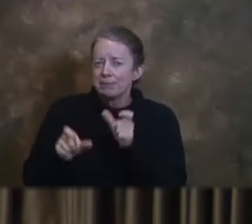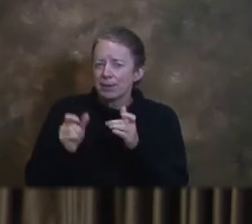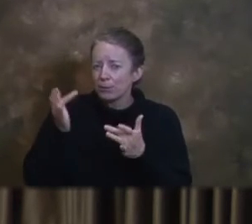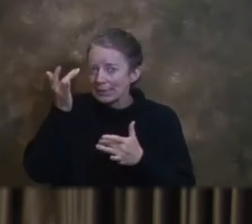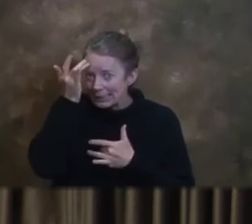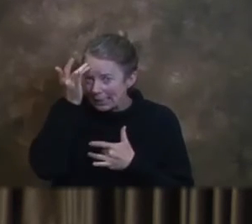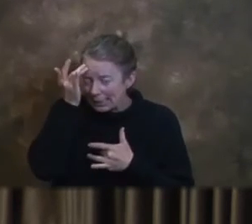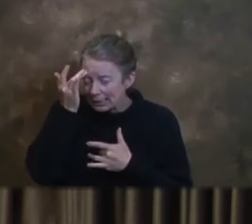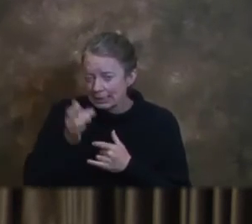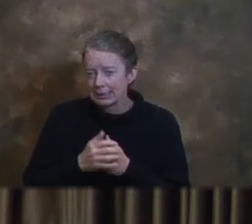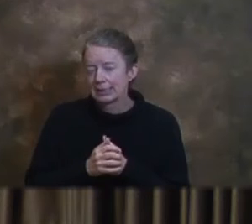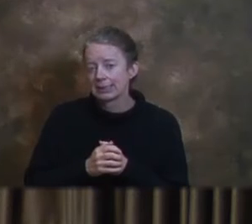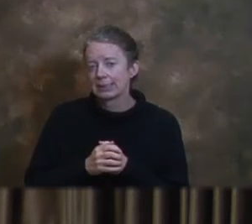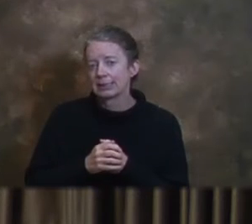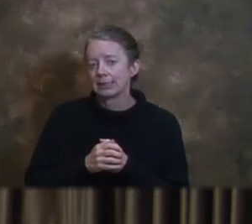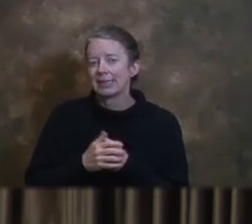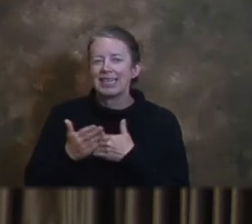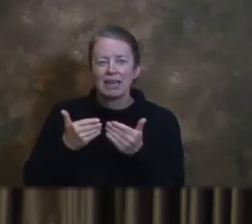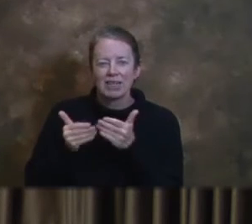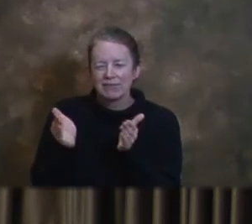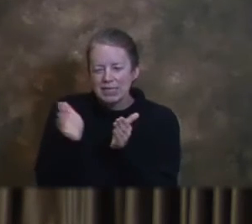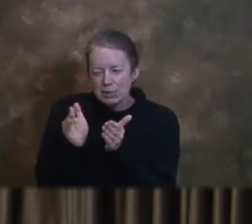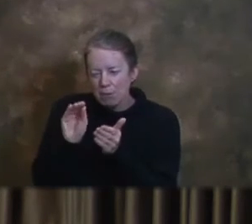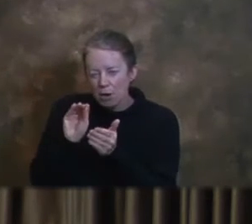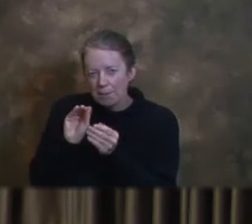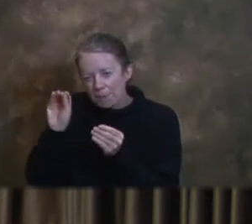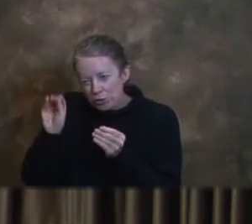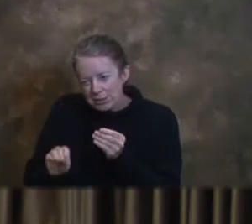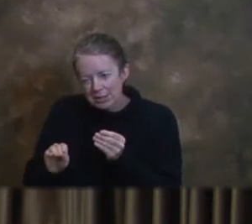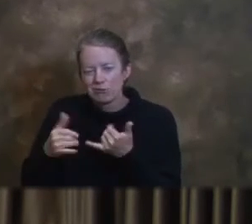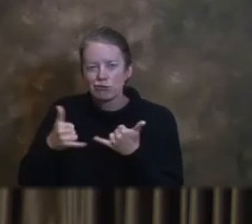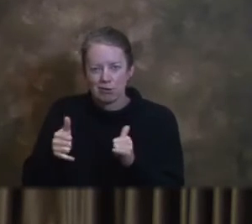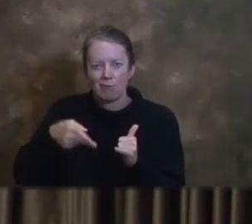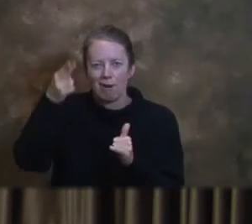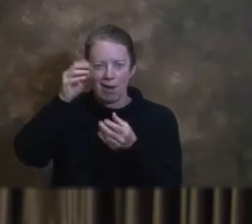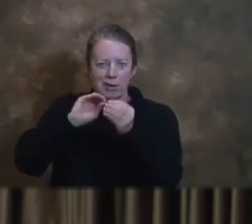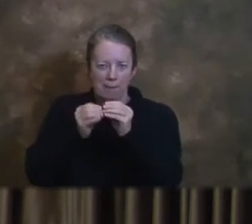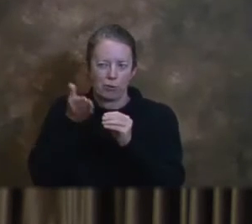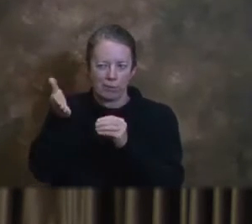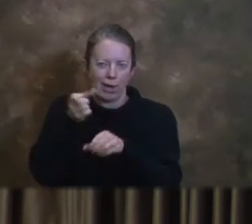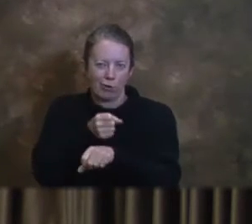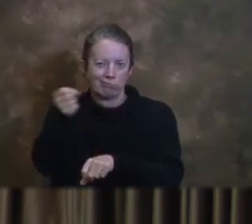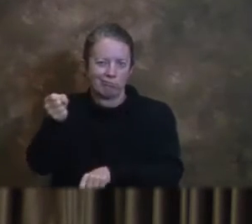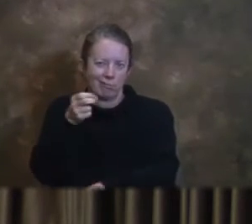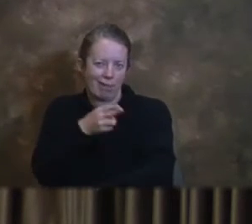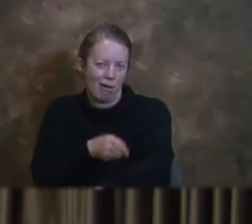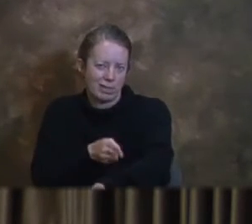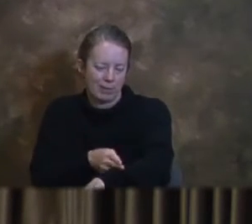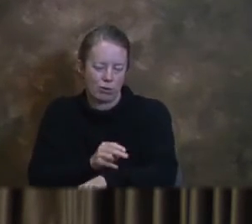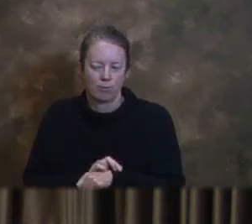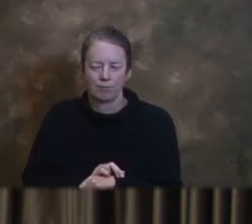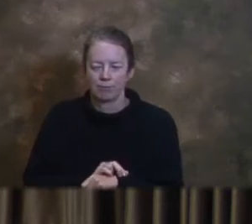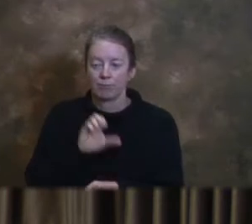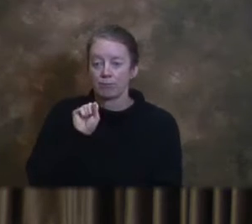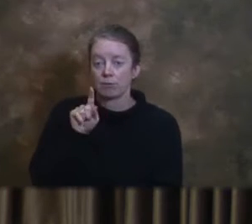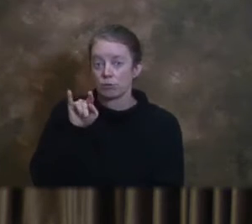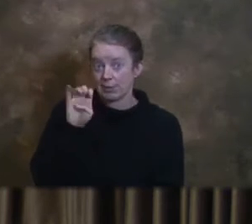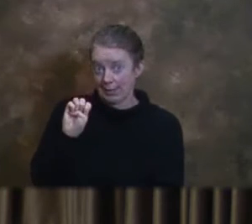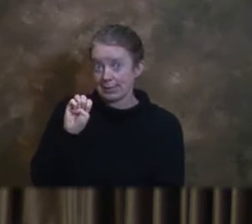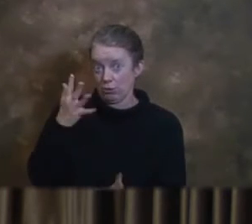smaller percentage, it's going to be a high number of hospitalizations. As Stacie pointed out, we've seen